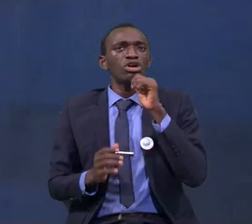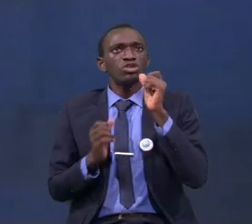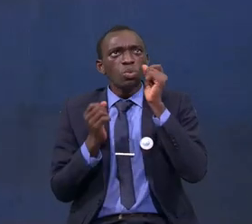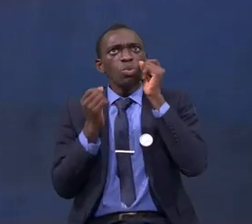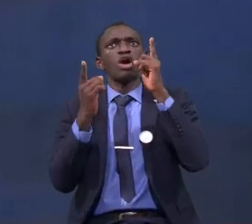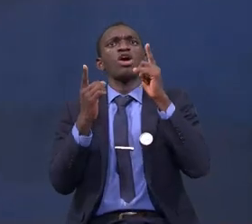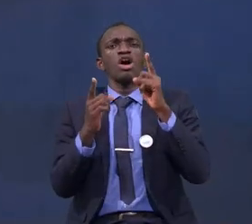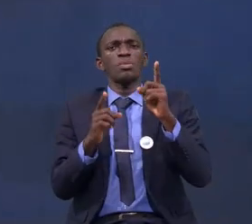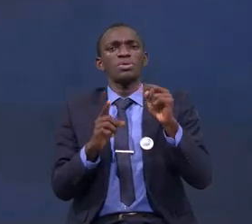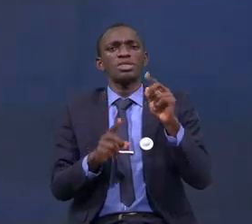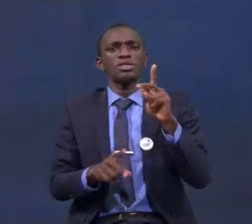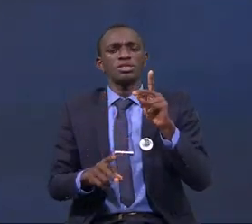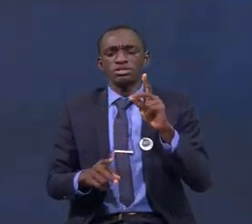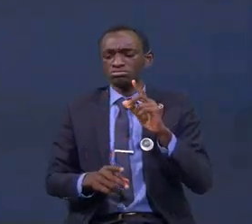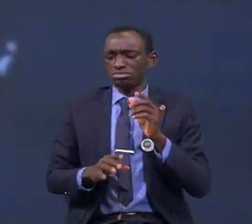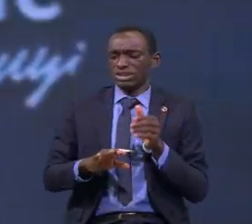dead consciences.